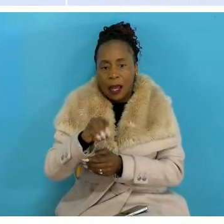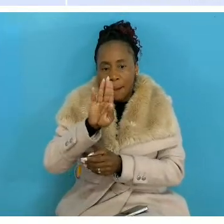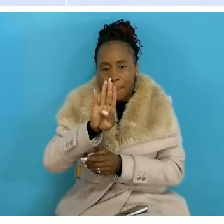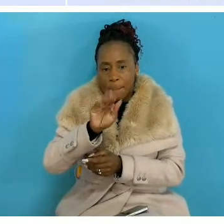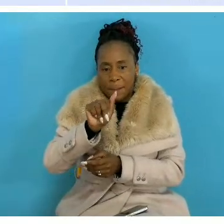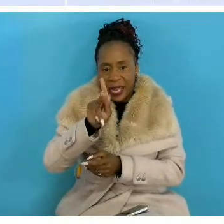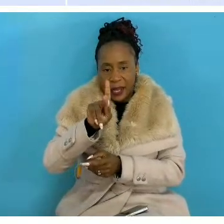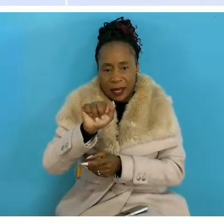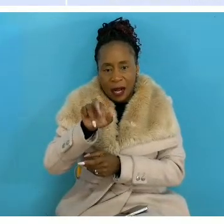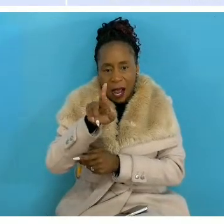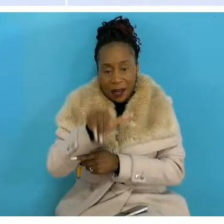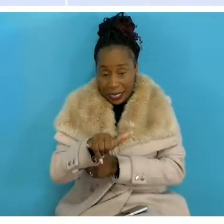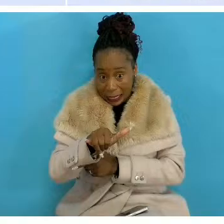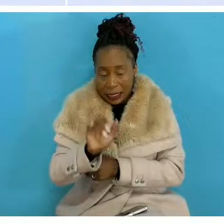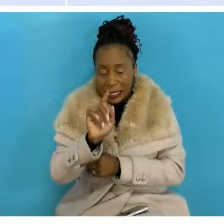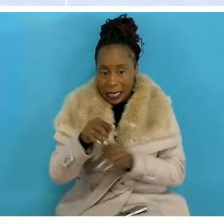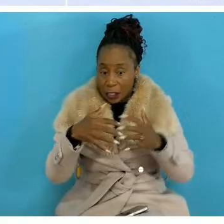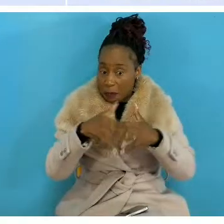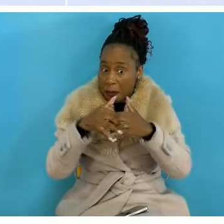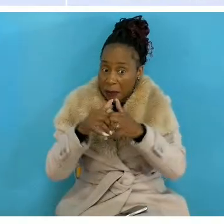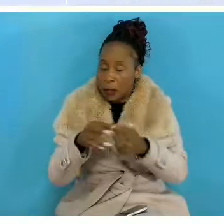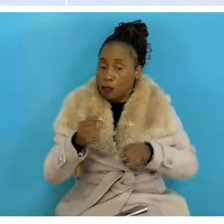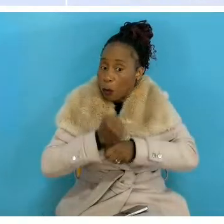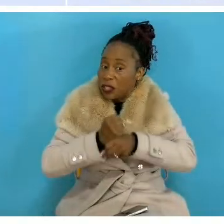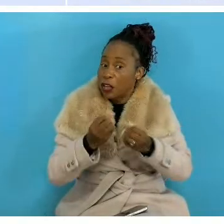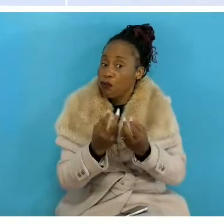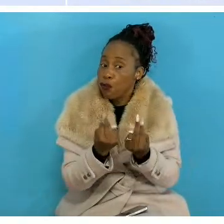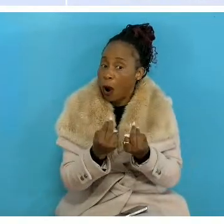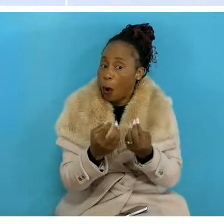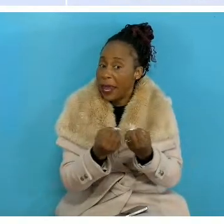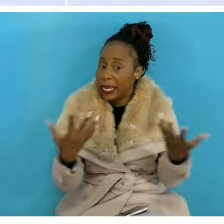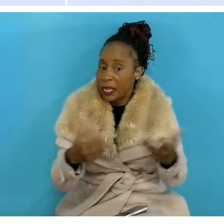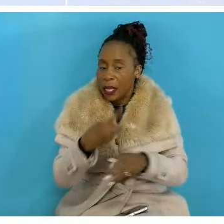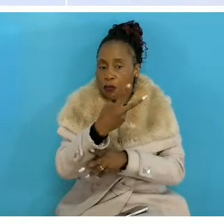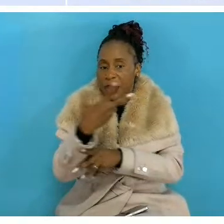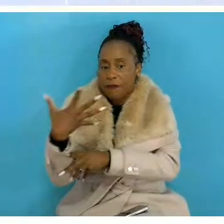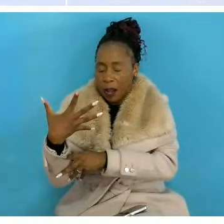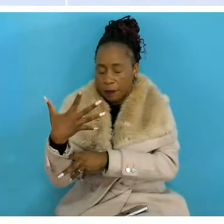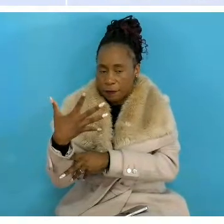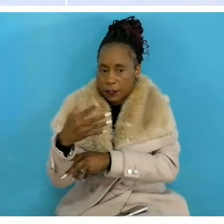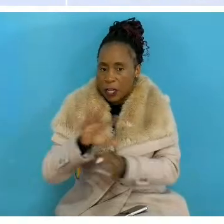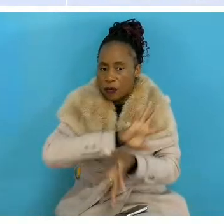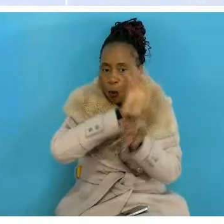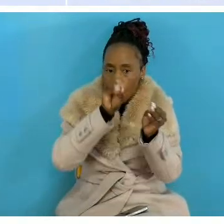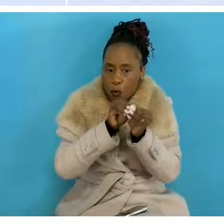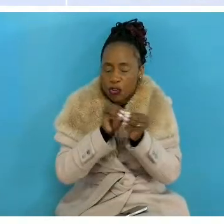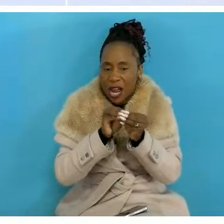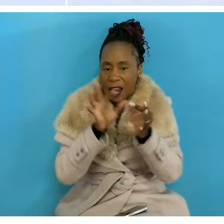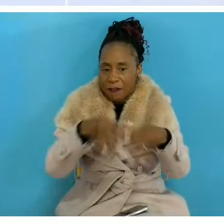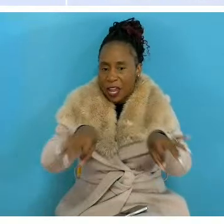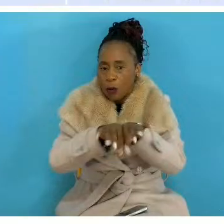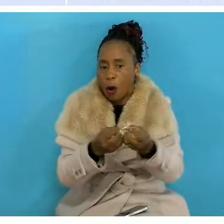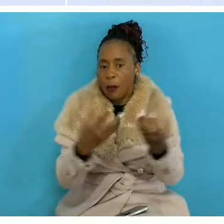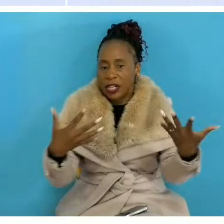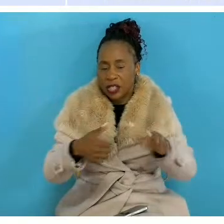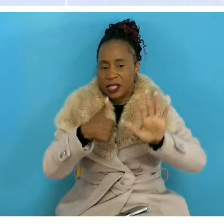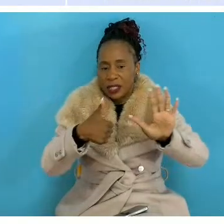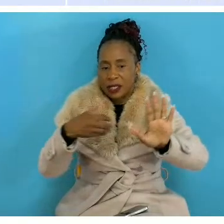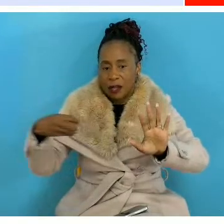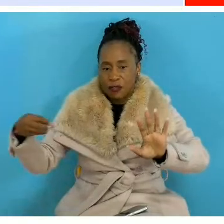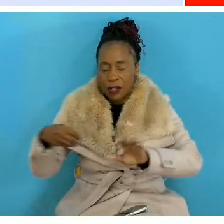have created 25 new jobs there, and the total value is 600,000.